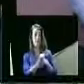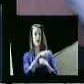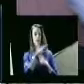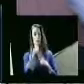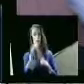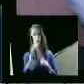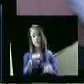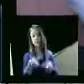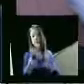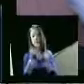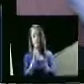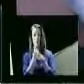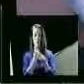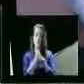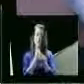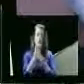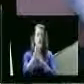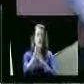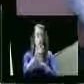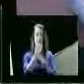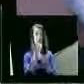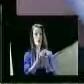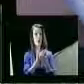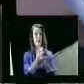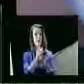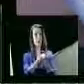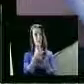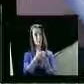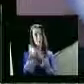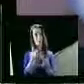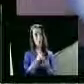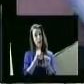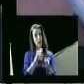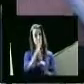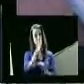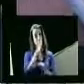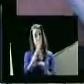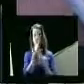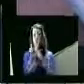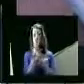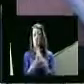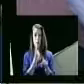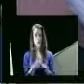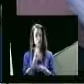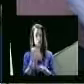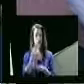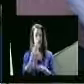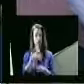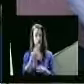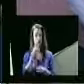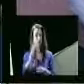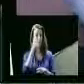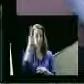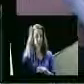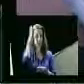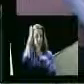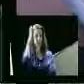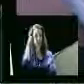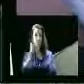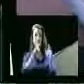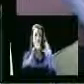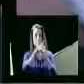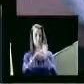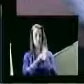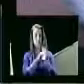go through the proper channels and document that before we can even speak. There are no proper channels for parents. This is a policy